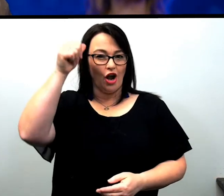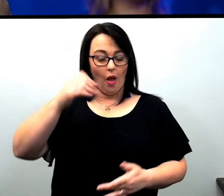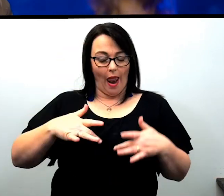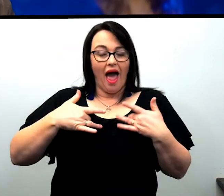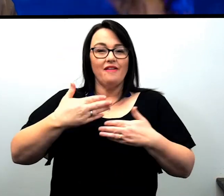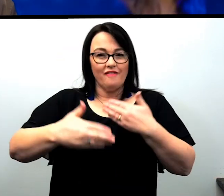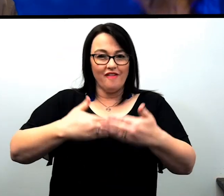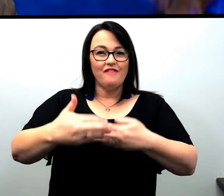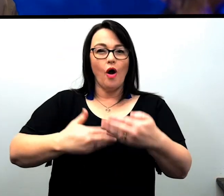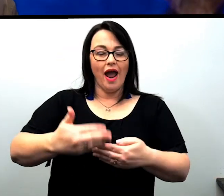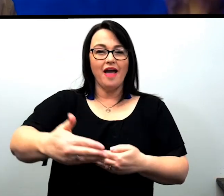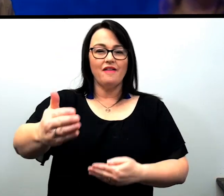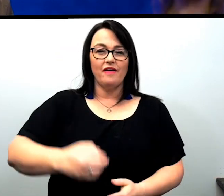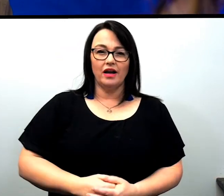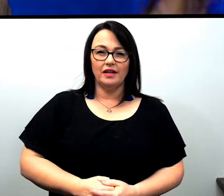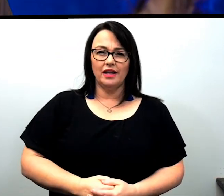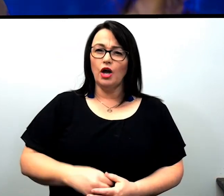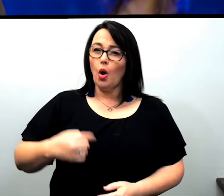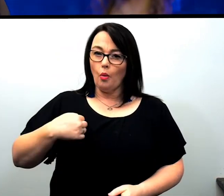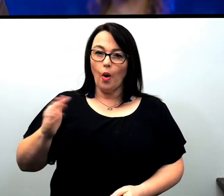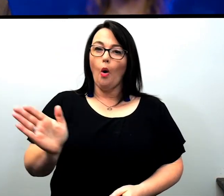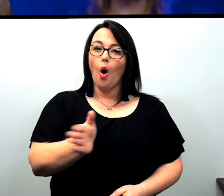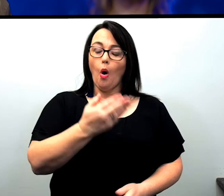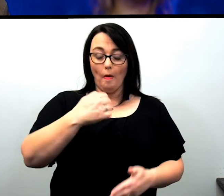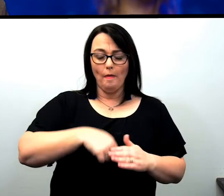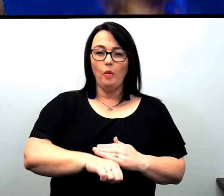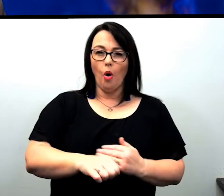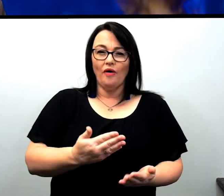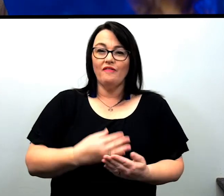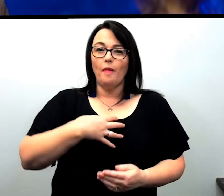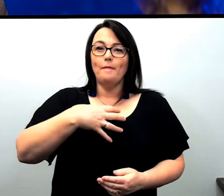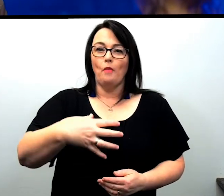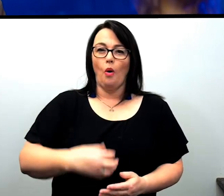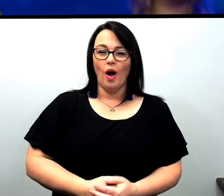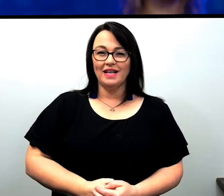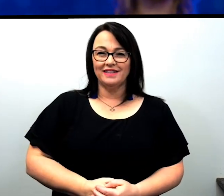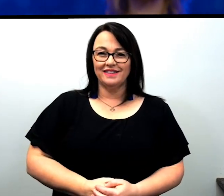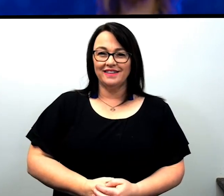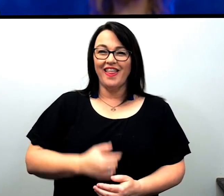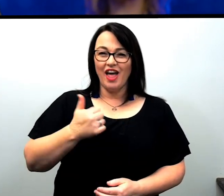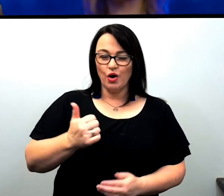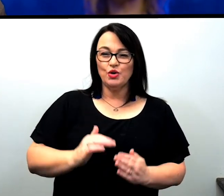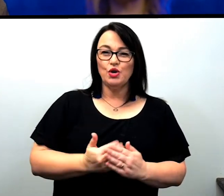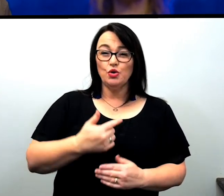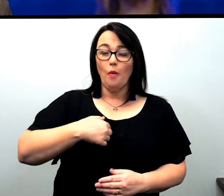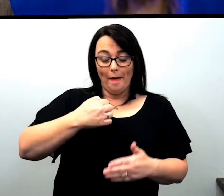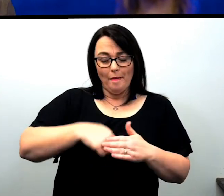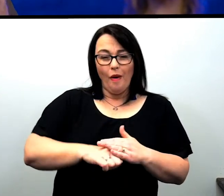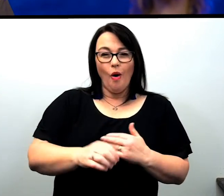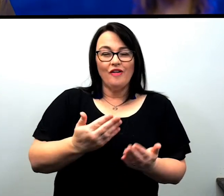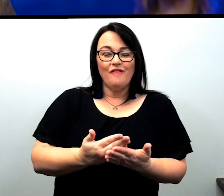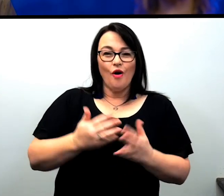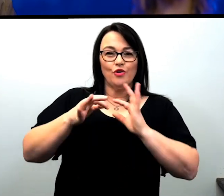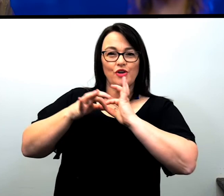there's something inside each and every one of us that says we're born for more. And the truth of the matter is we are. We're born